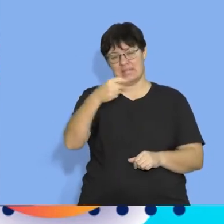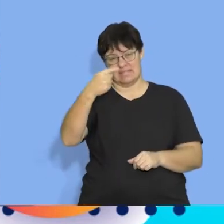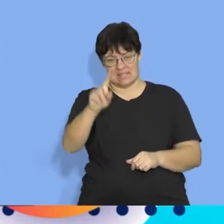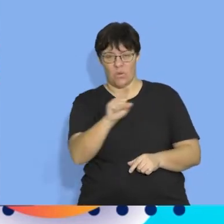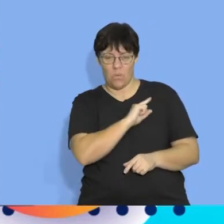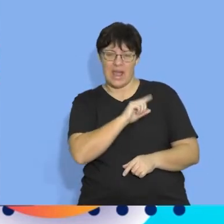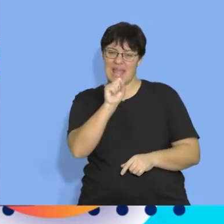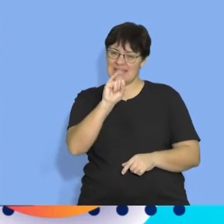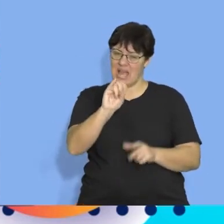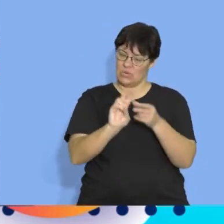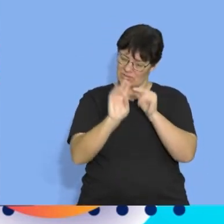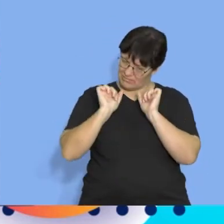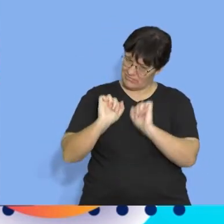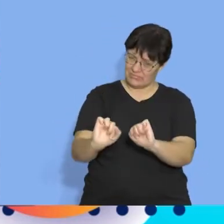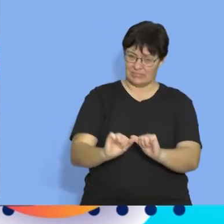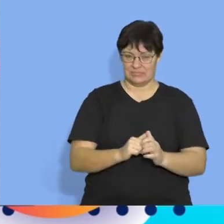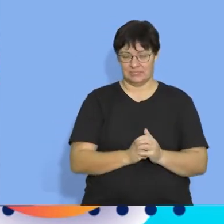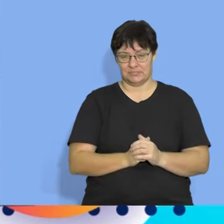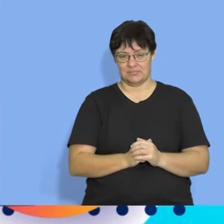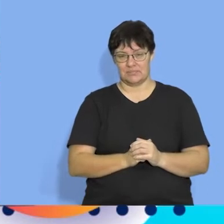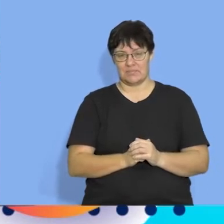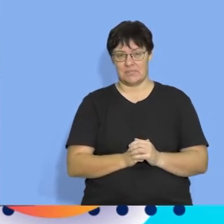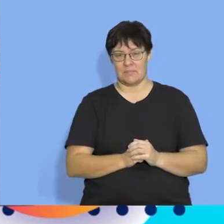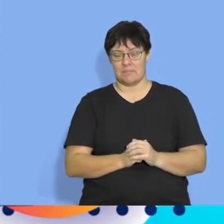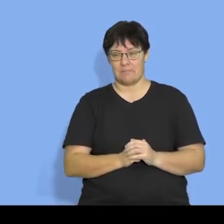meters per second because that's the SI unit, okay?